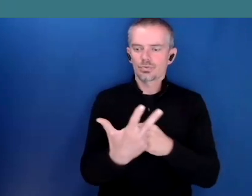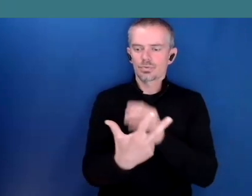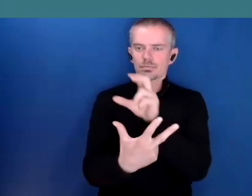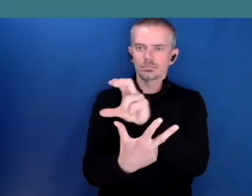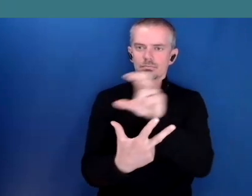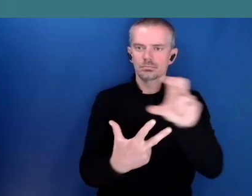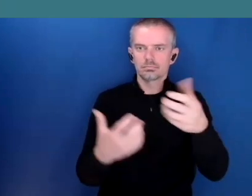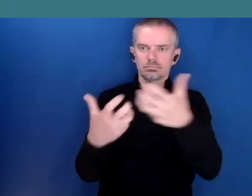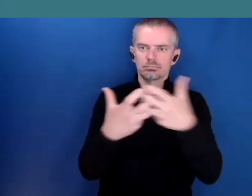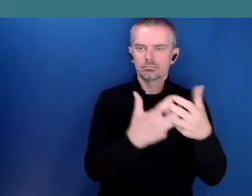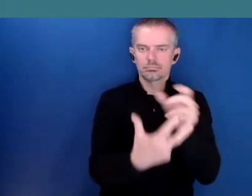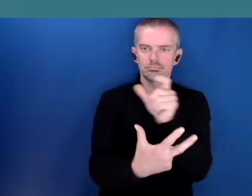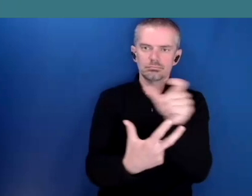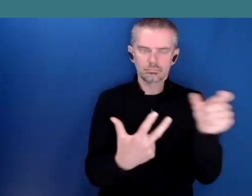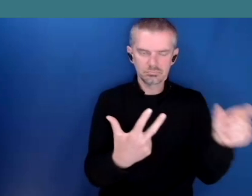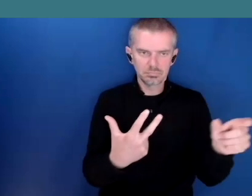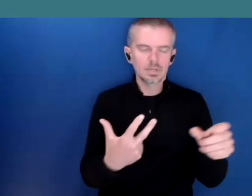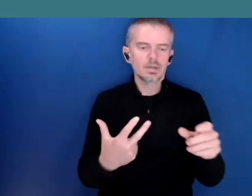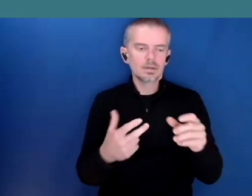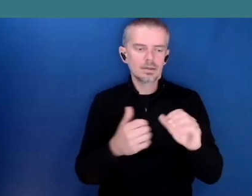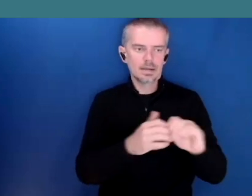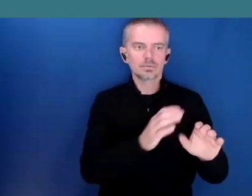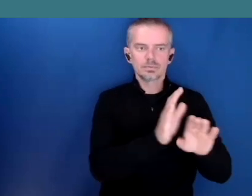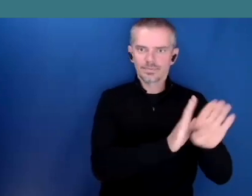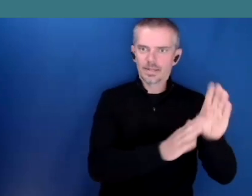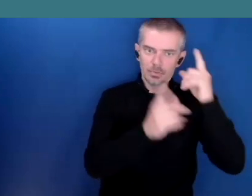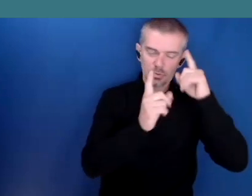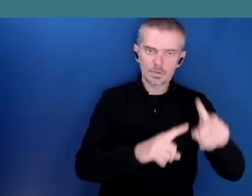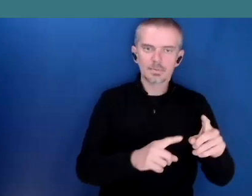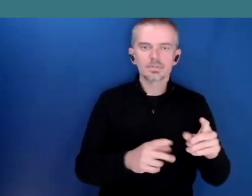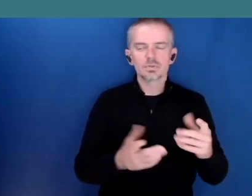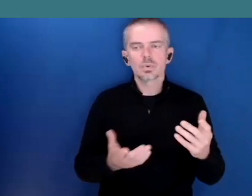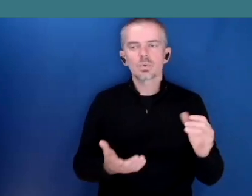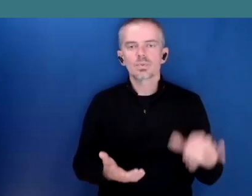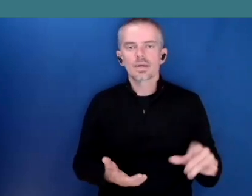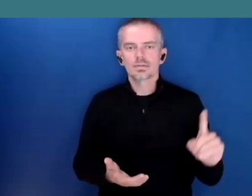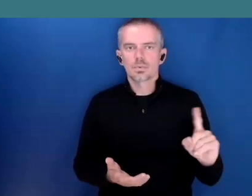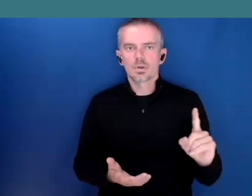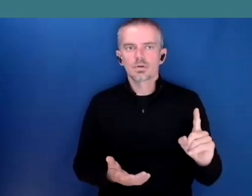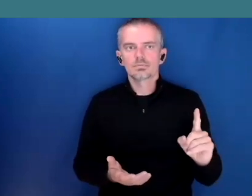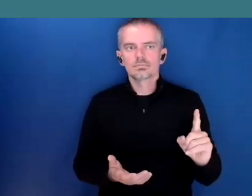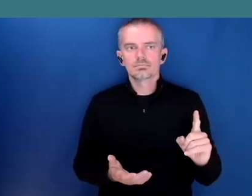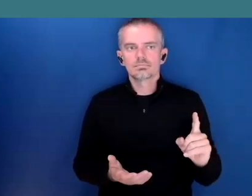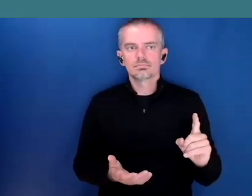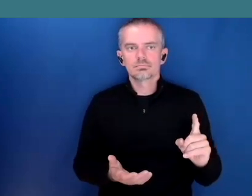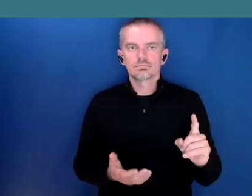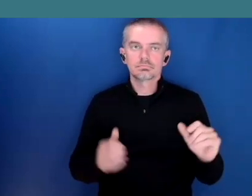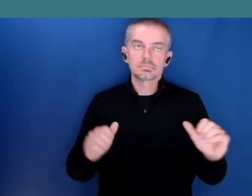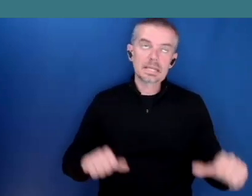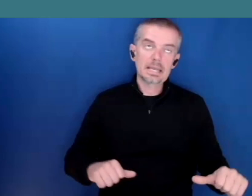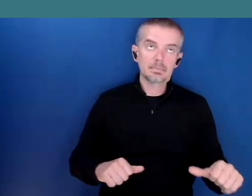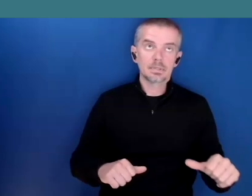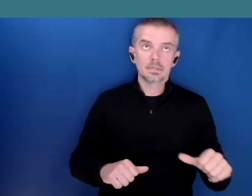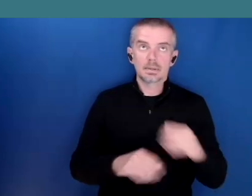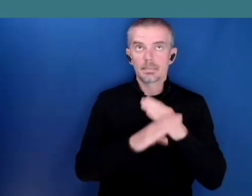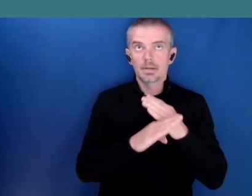make up all of our different agreements. And so this is one that can be or not a barrier for